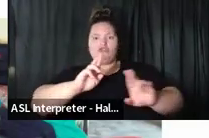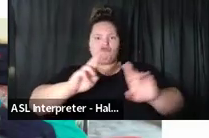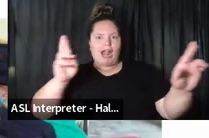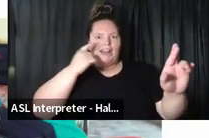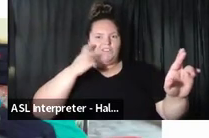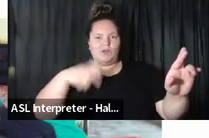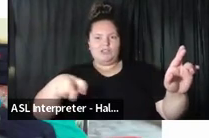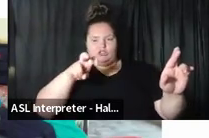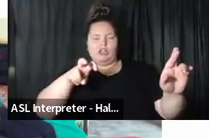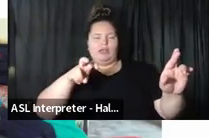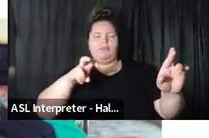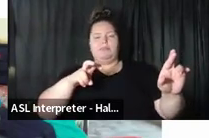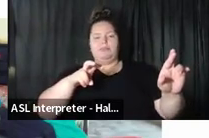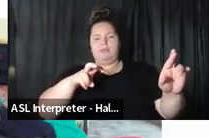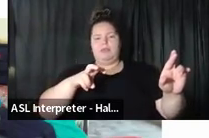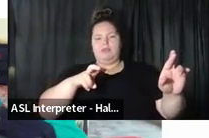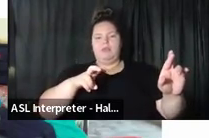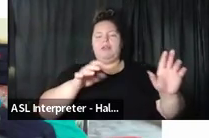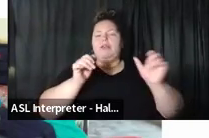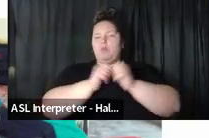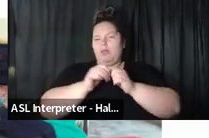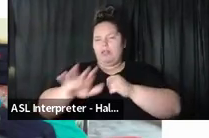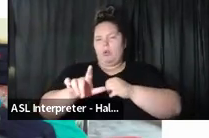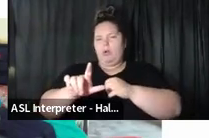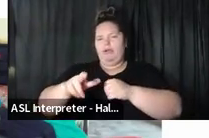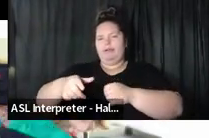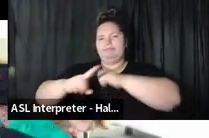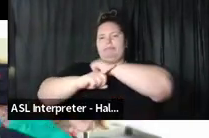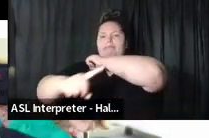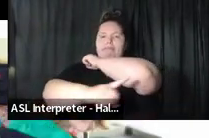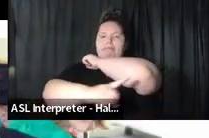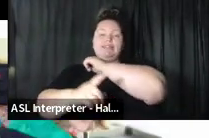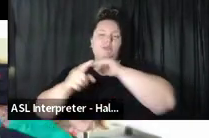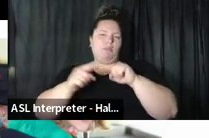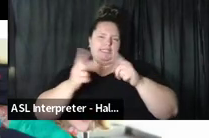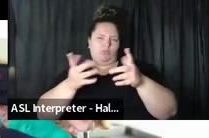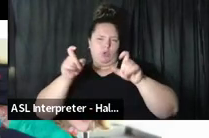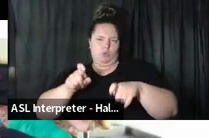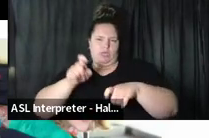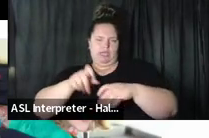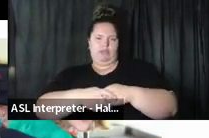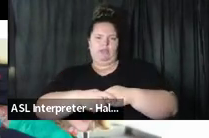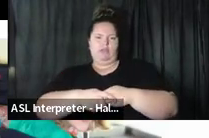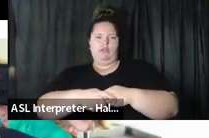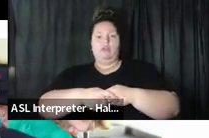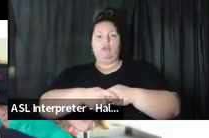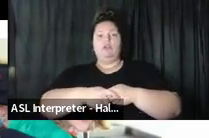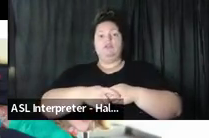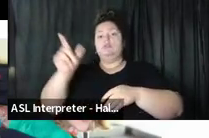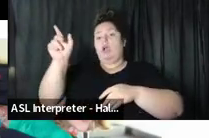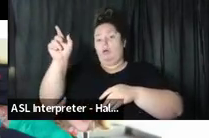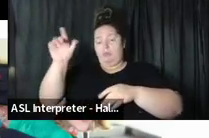to what you're gonna need when it comes to your luggage. So I wanna start out just by pointing out the picture in the upper right-hand